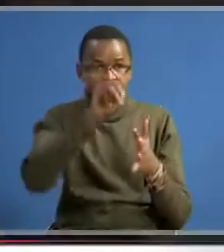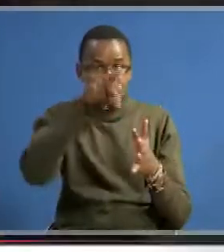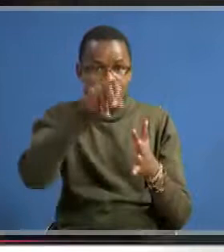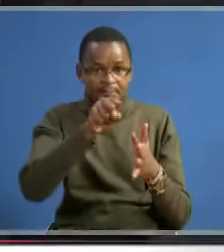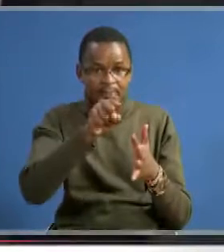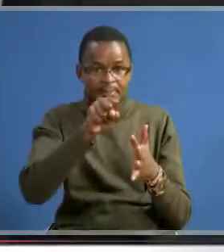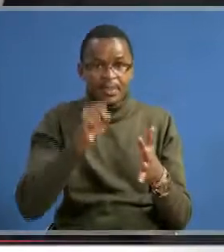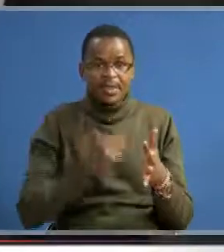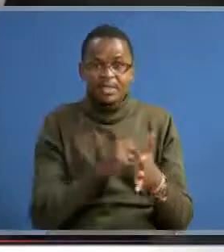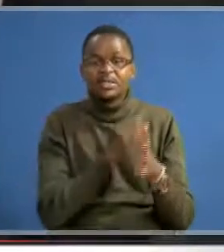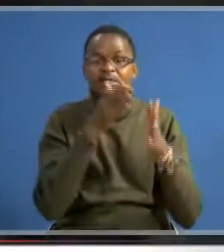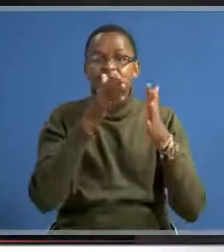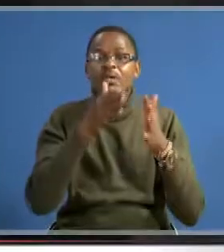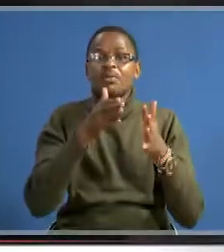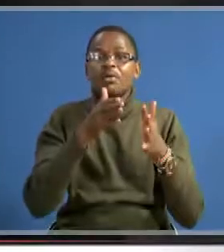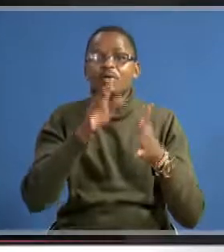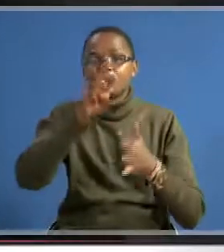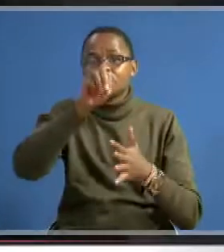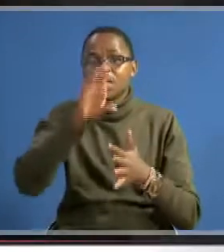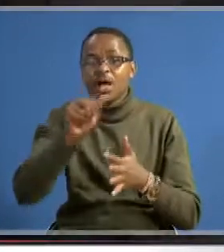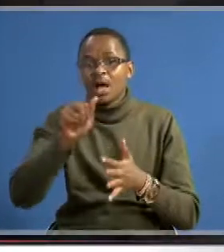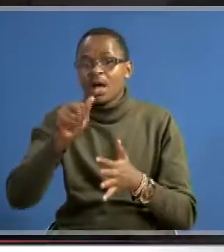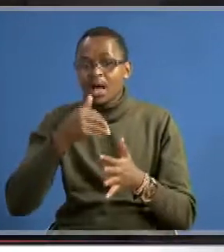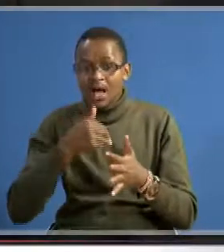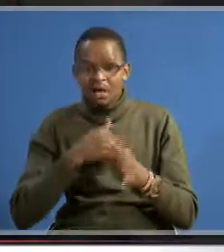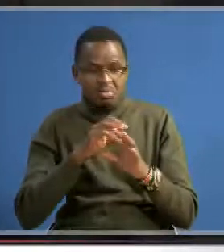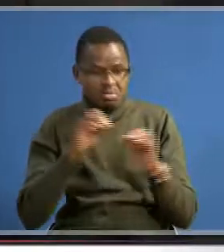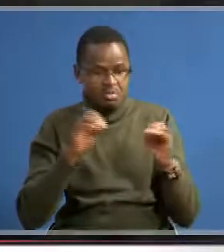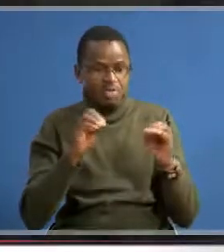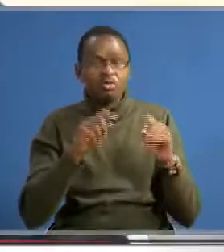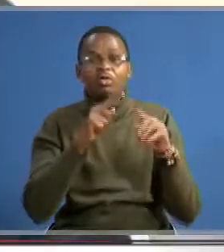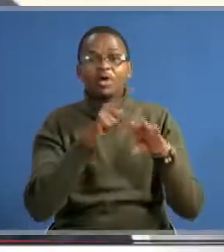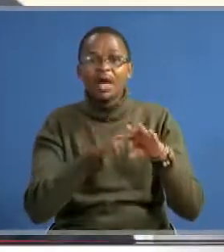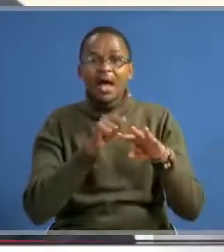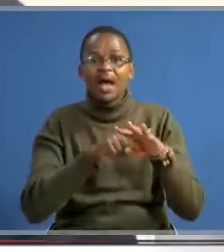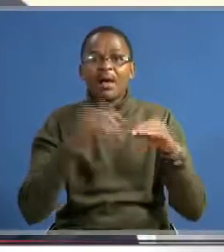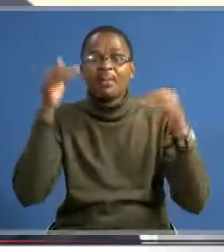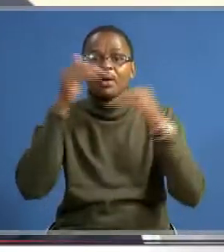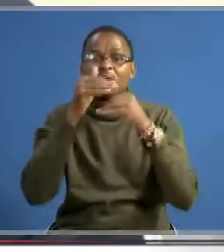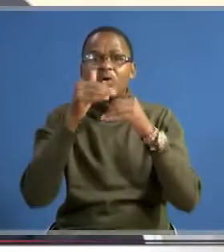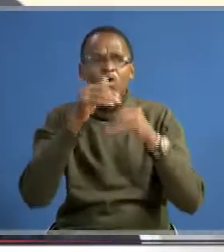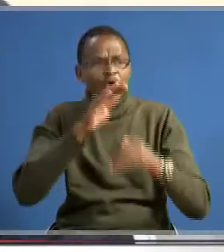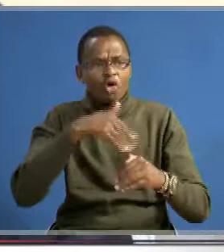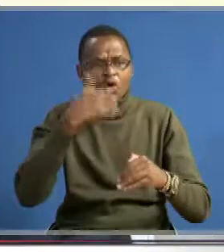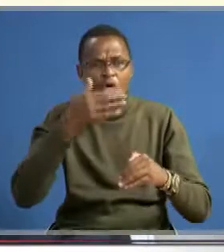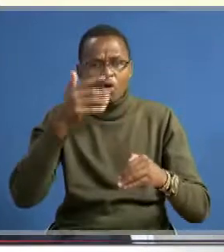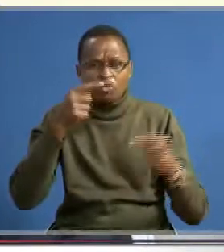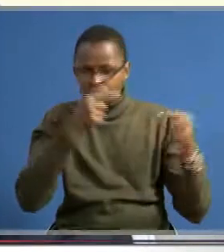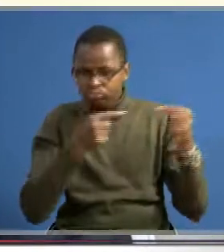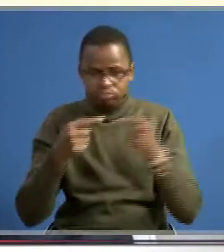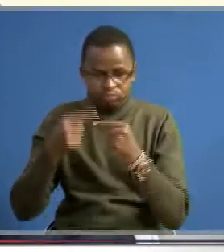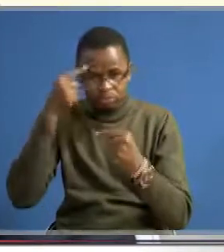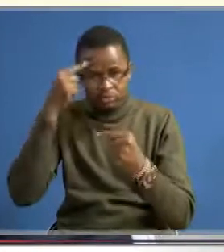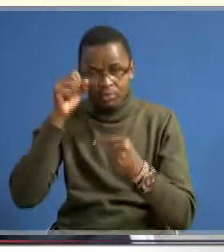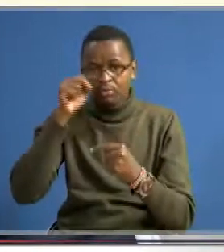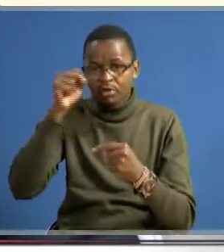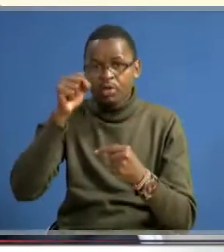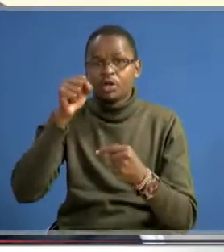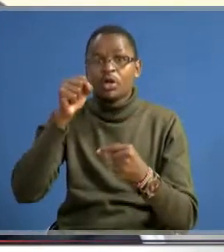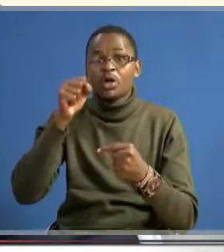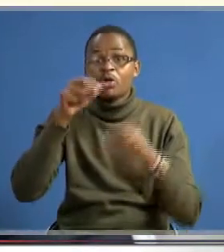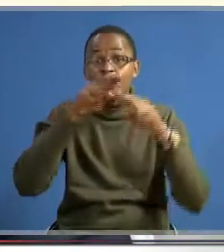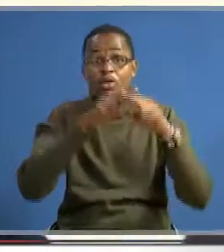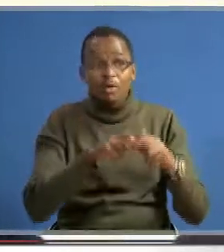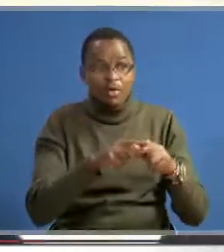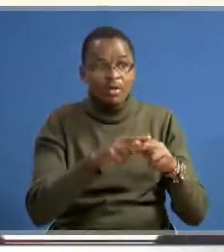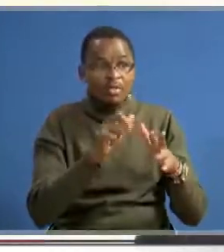MPs, senators and the members of County Assembly have no time limit and they can always contest for their political positions.